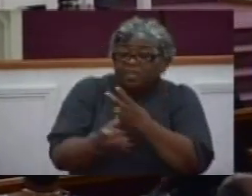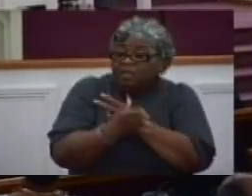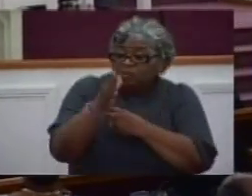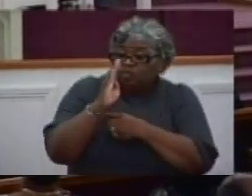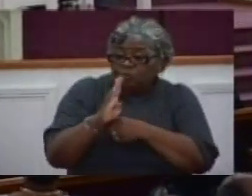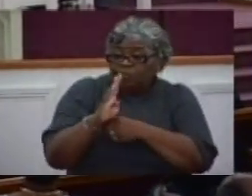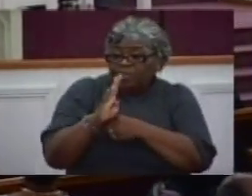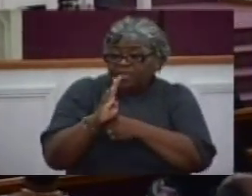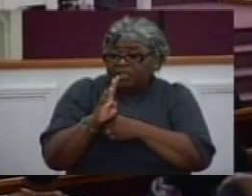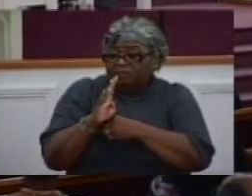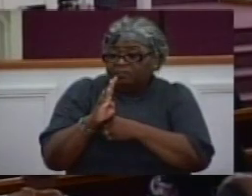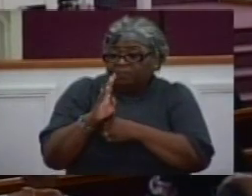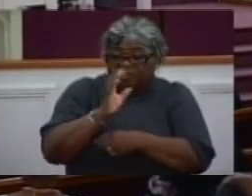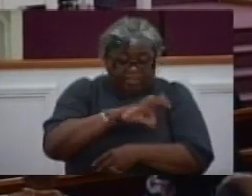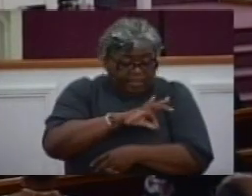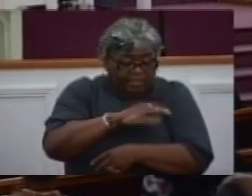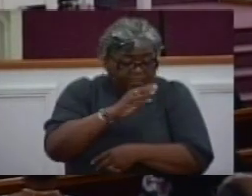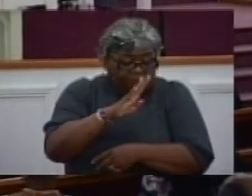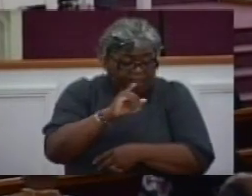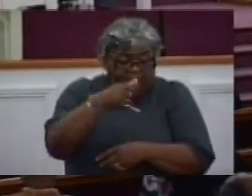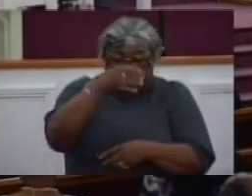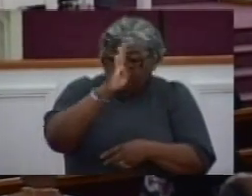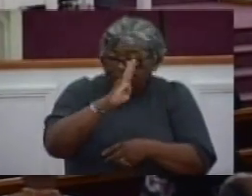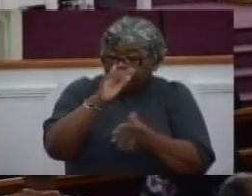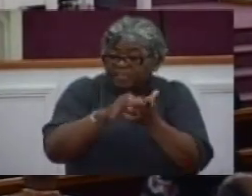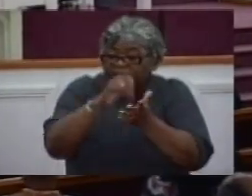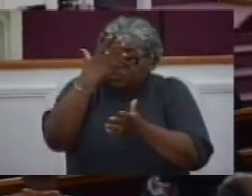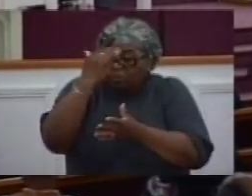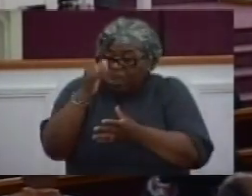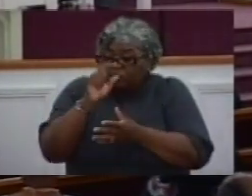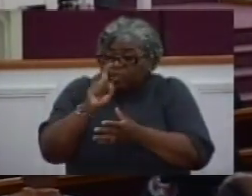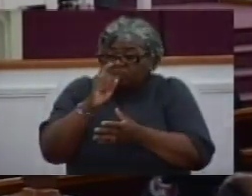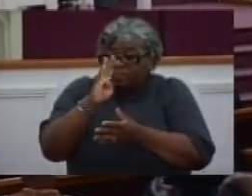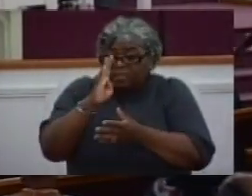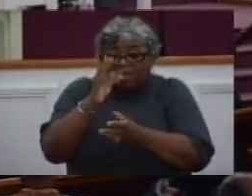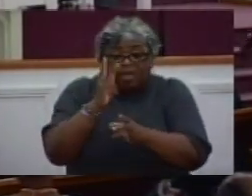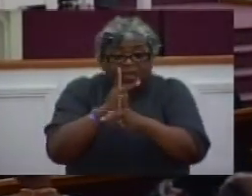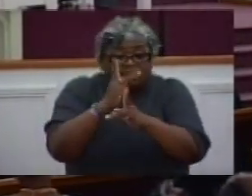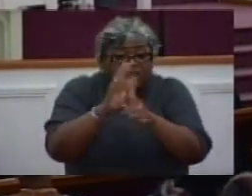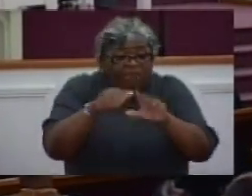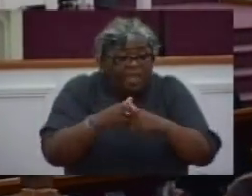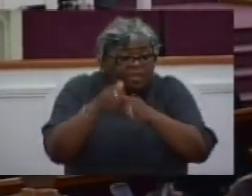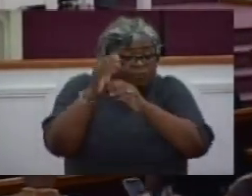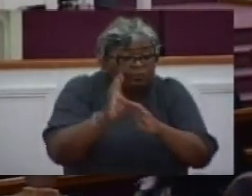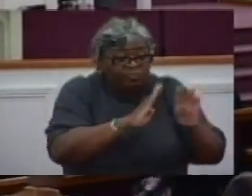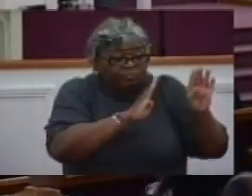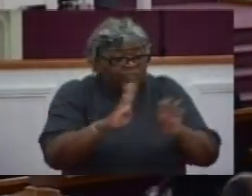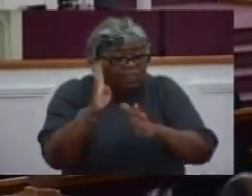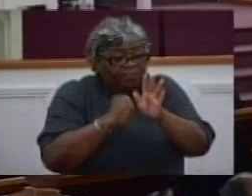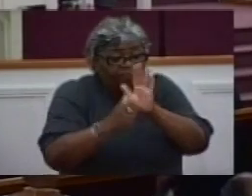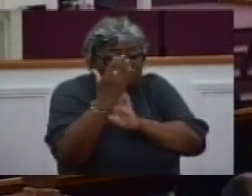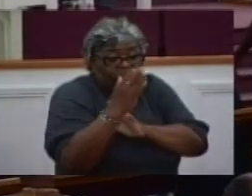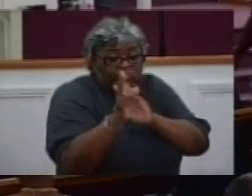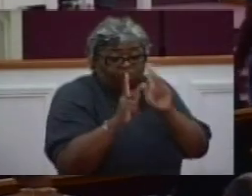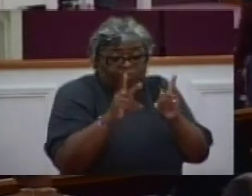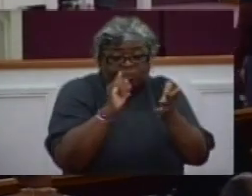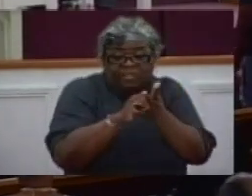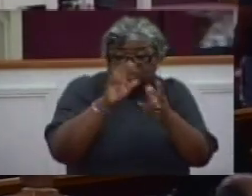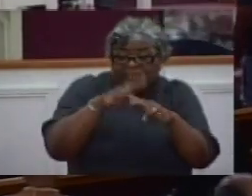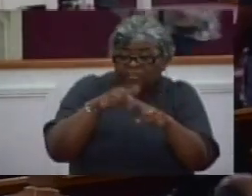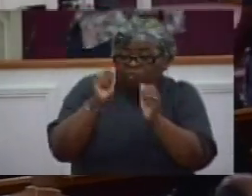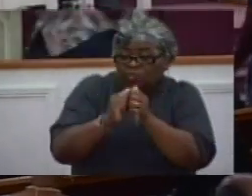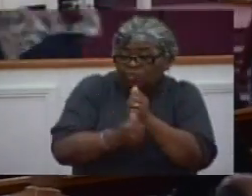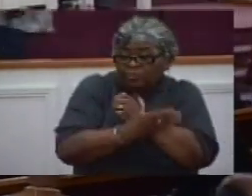been elected by God? That's why you better be careful in how you treat the person that's sitting next to